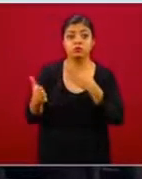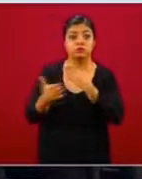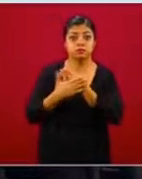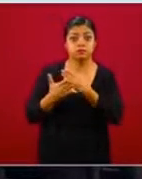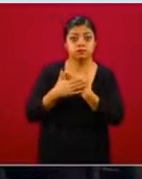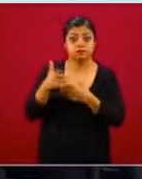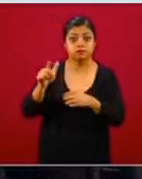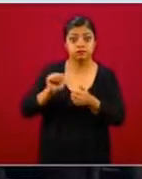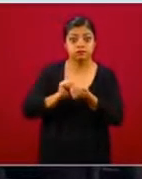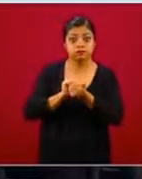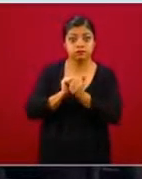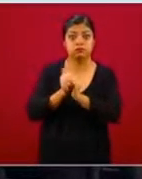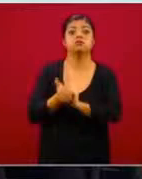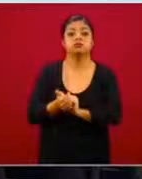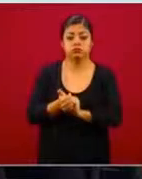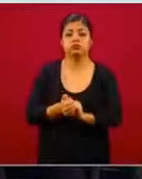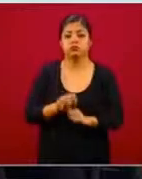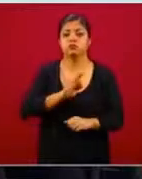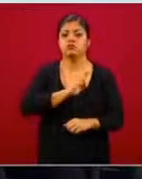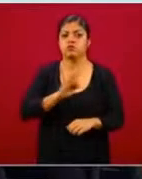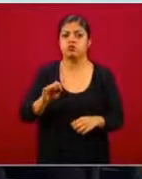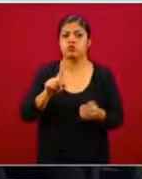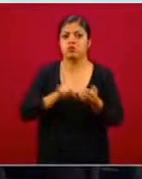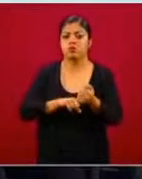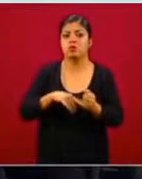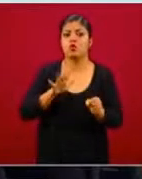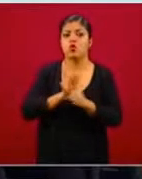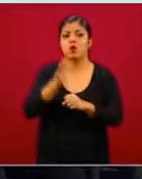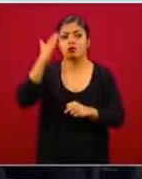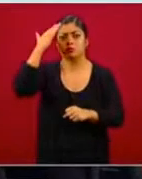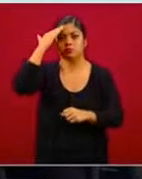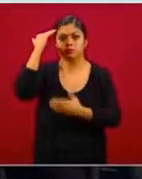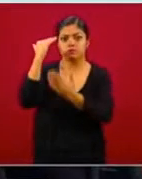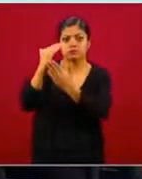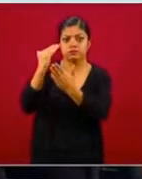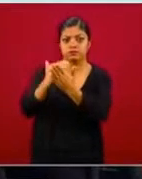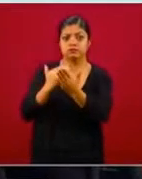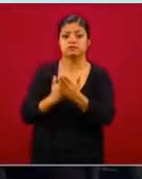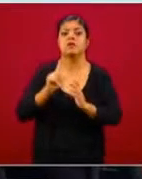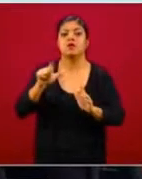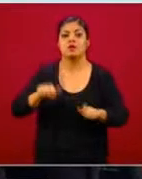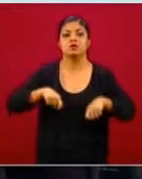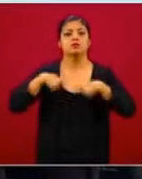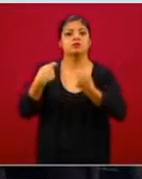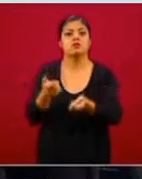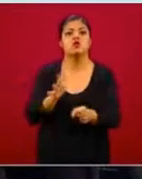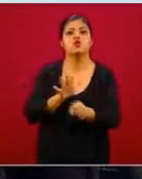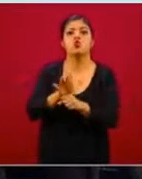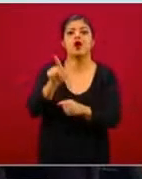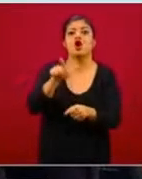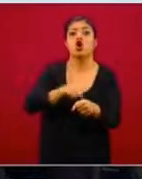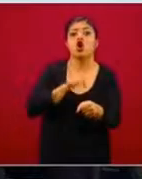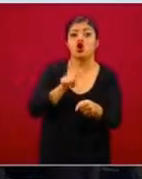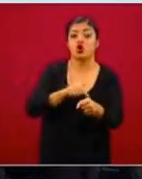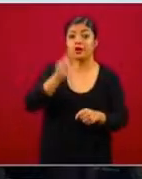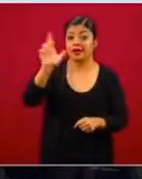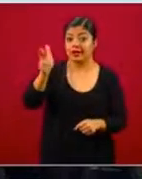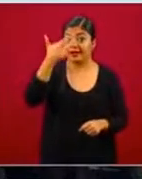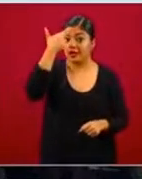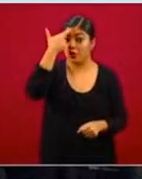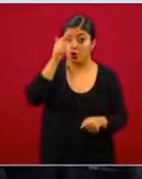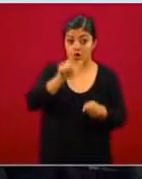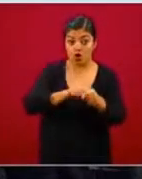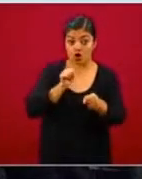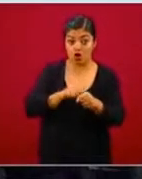state. Depending on how these metrics are at any given time and the interplay between them, that